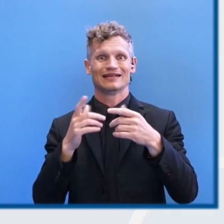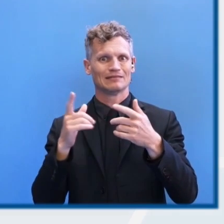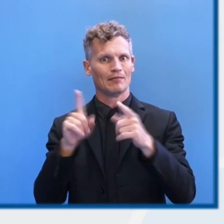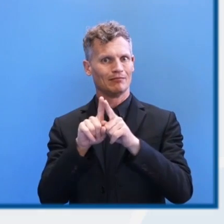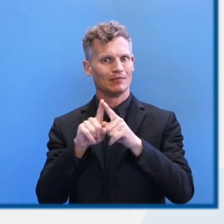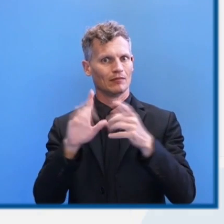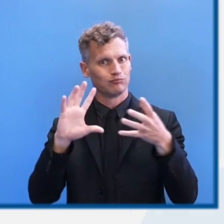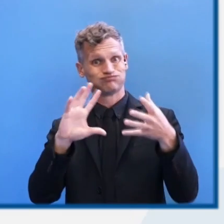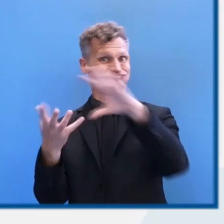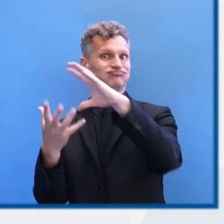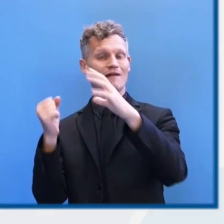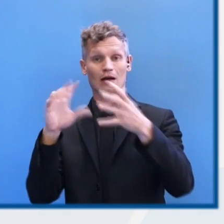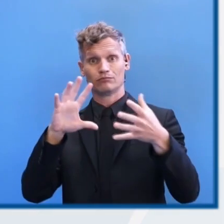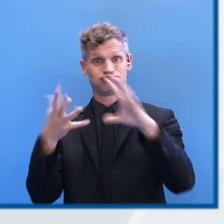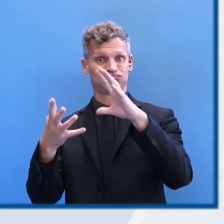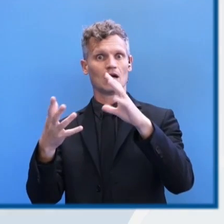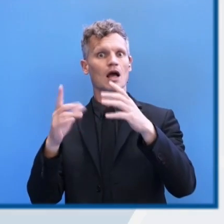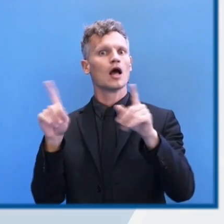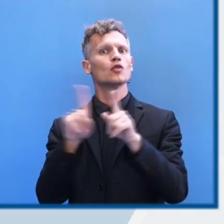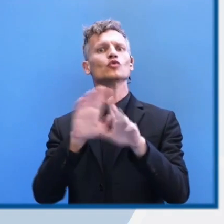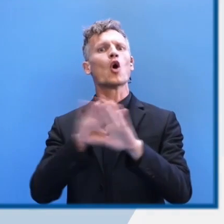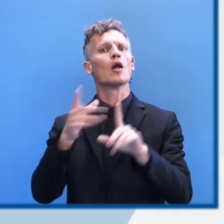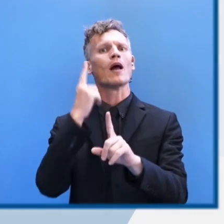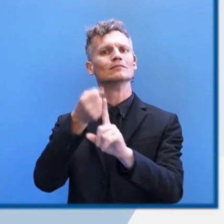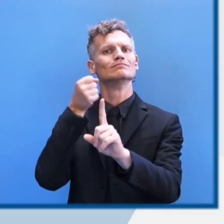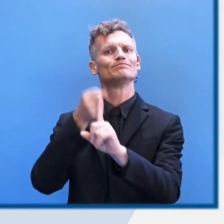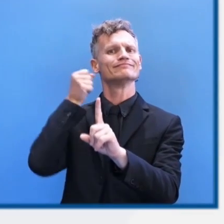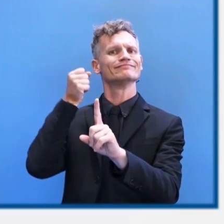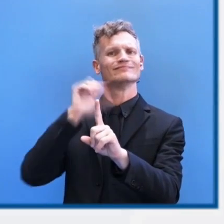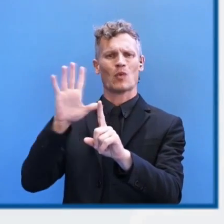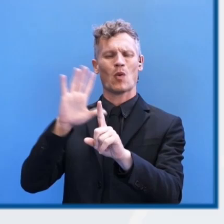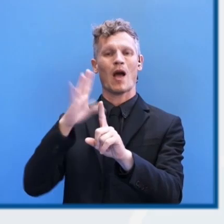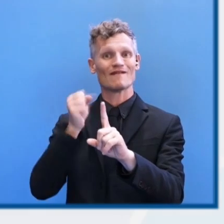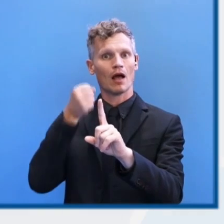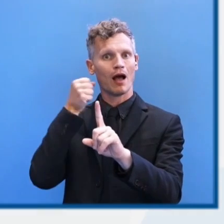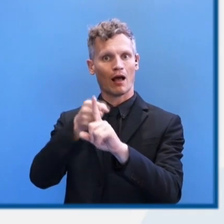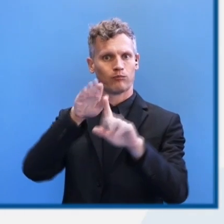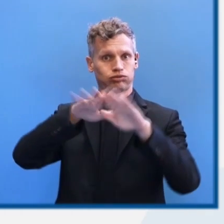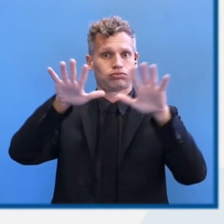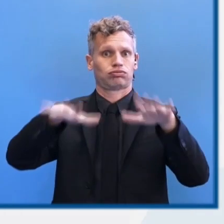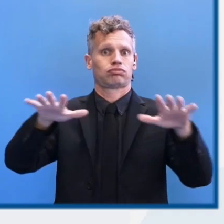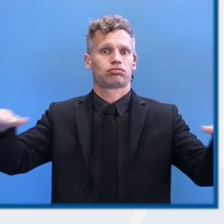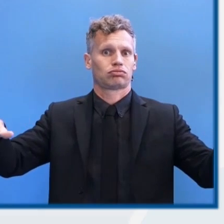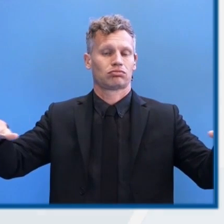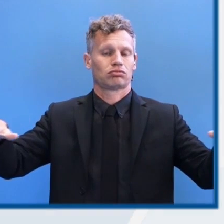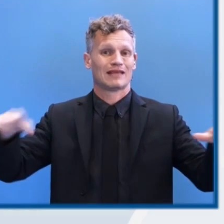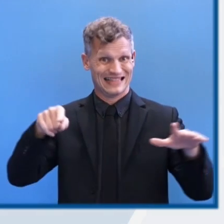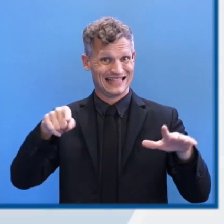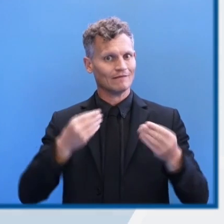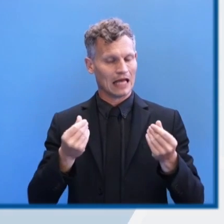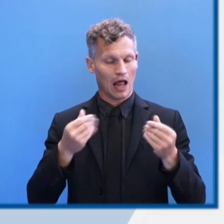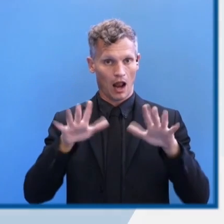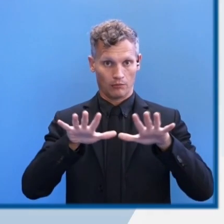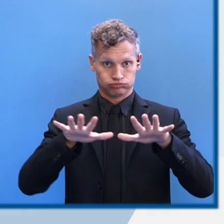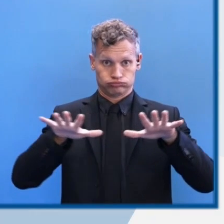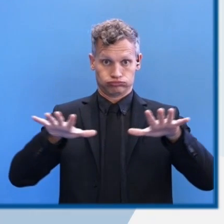is counting and the area where the effects are felt are getting bigger and bigger,